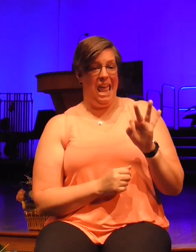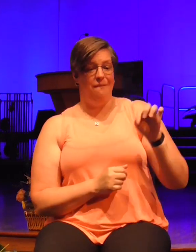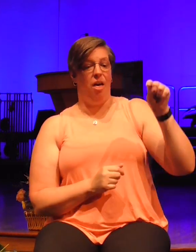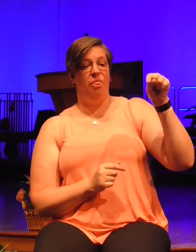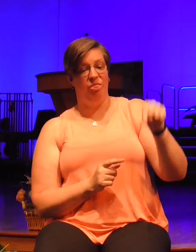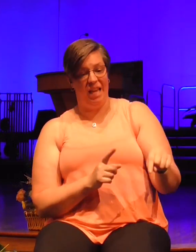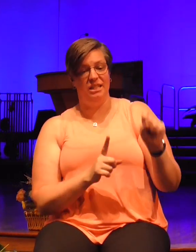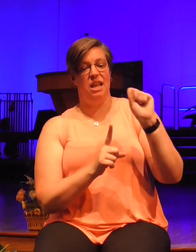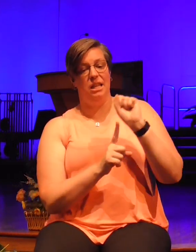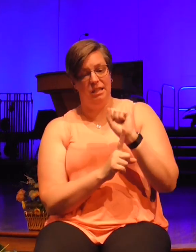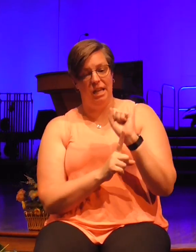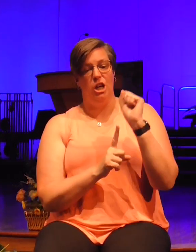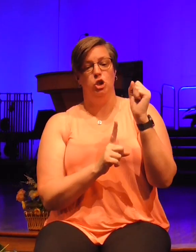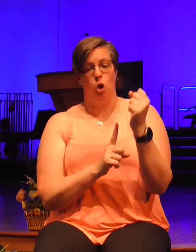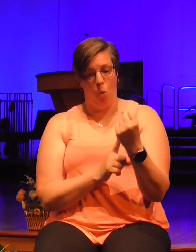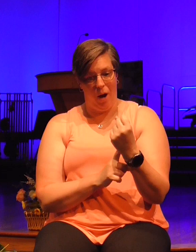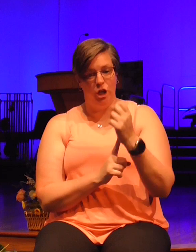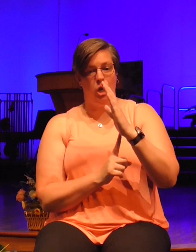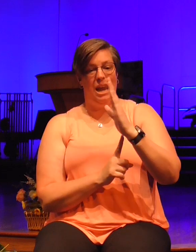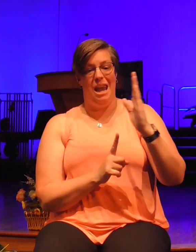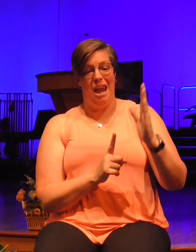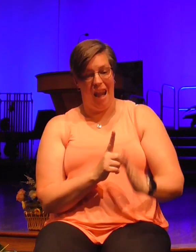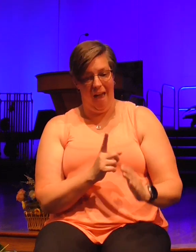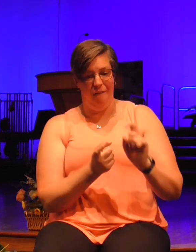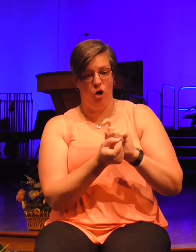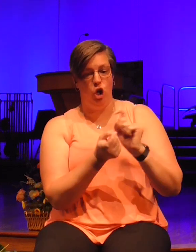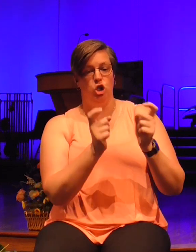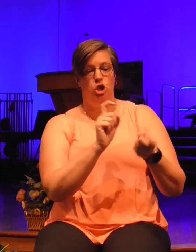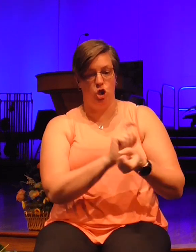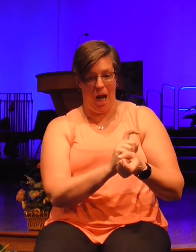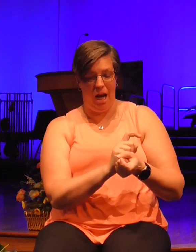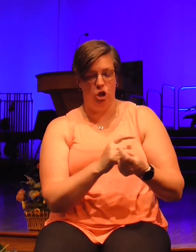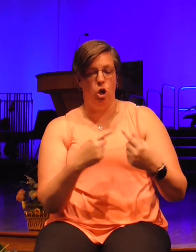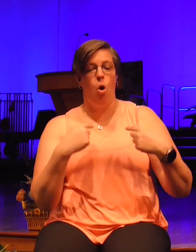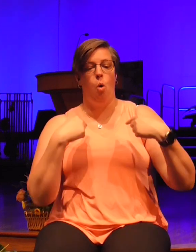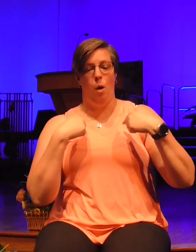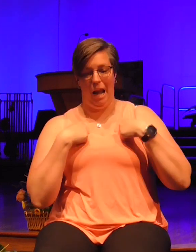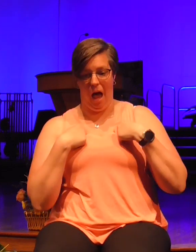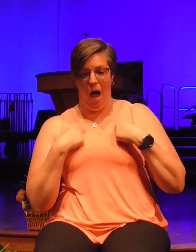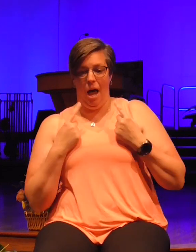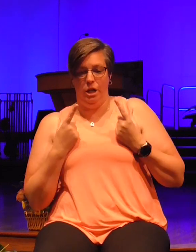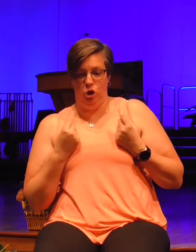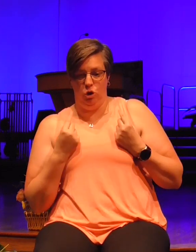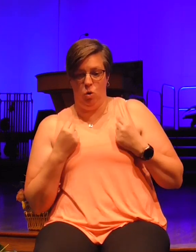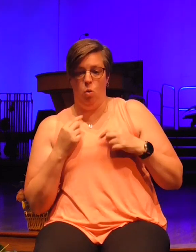situation were to never change, what must I do to find peace?